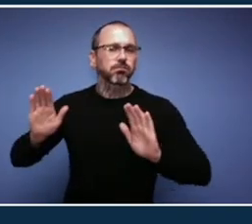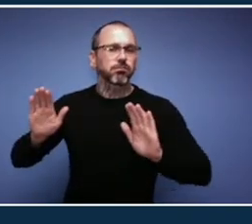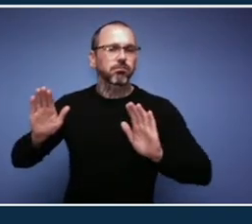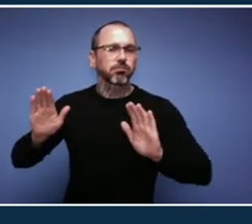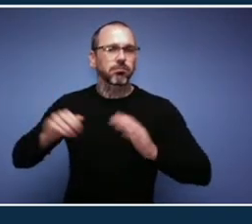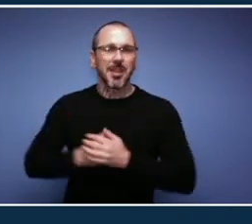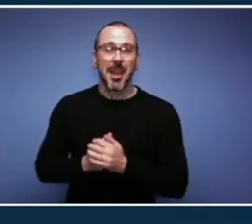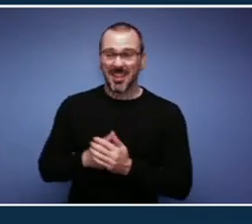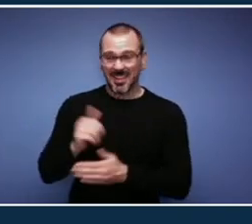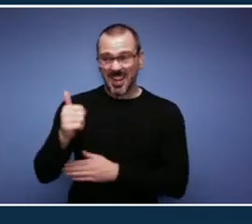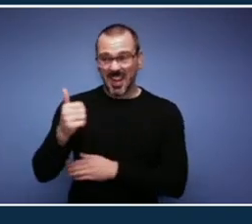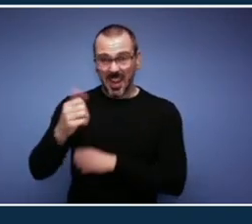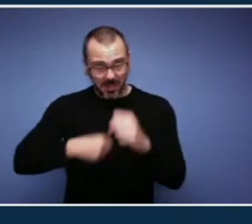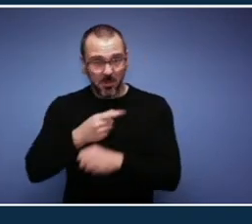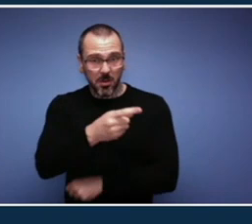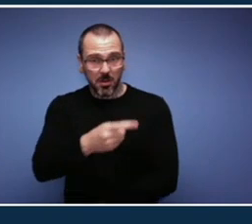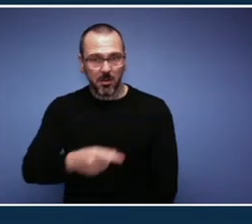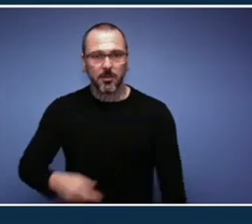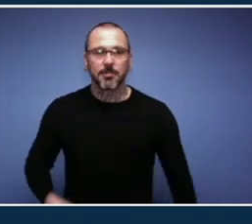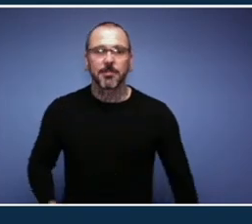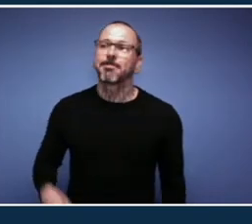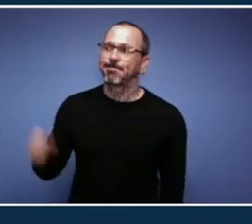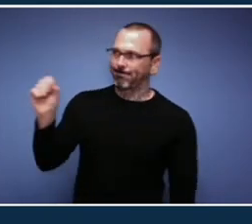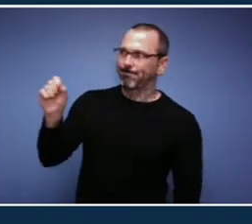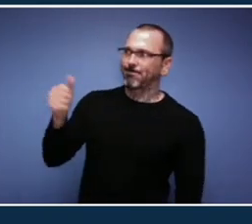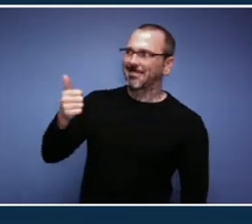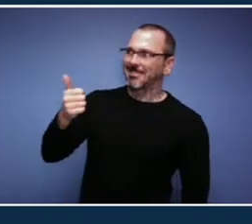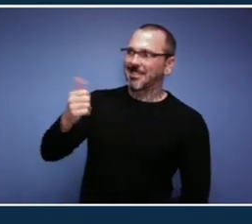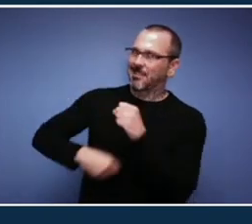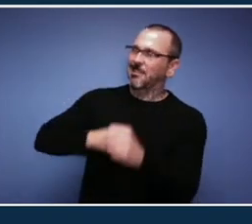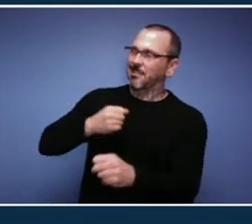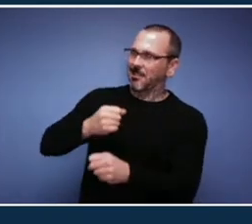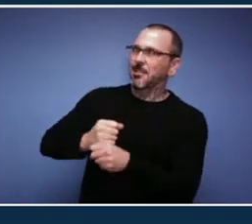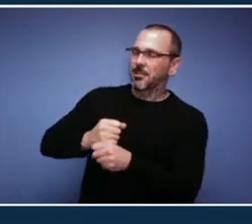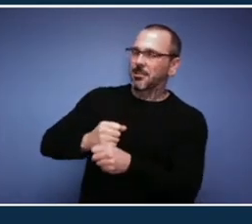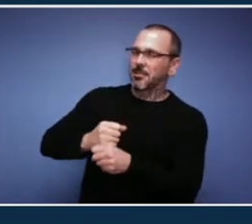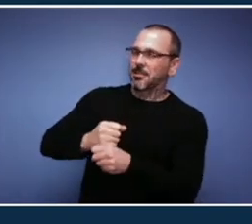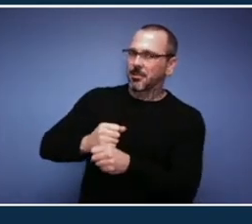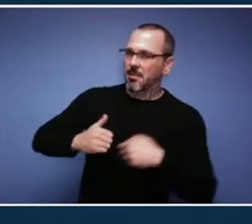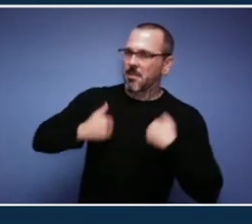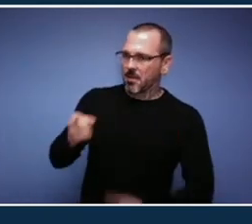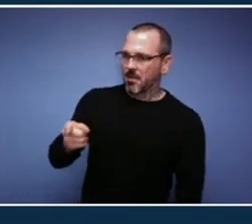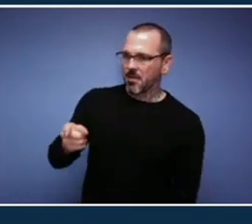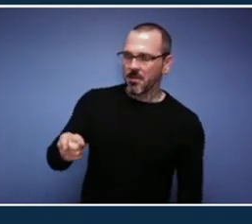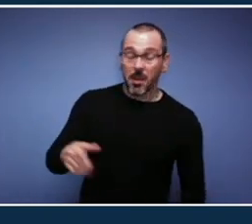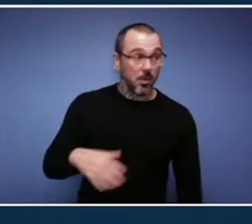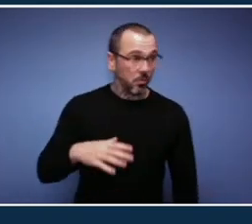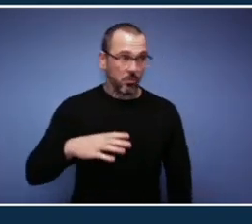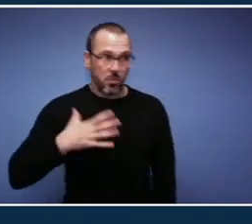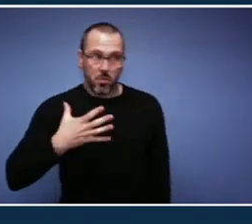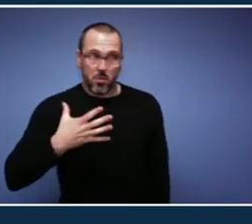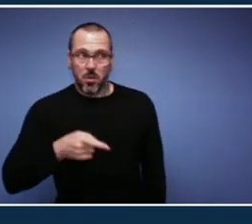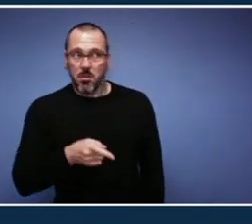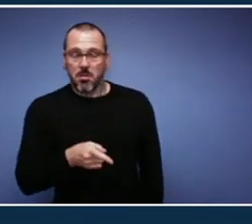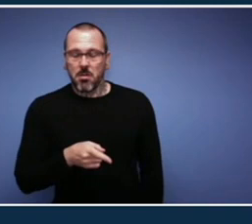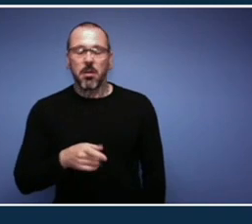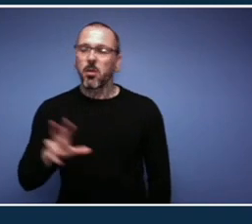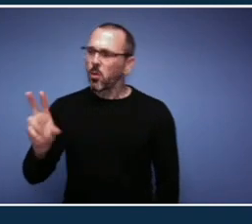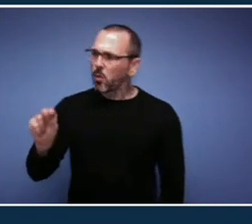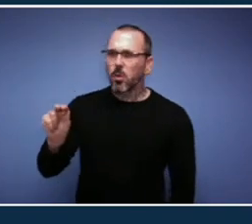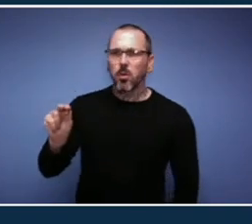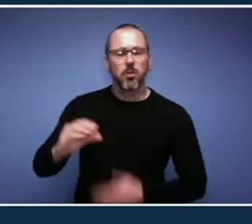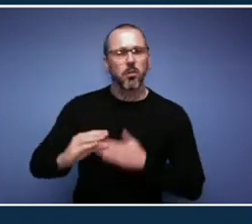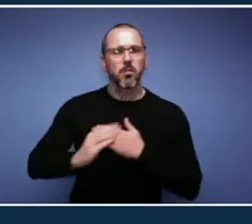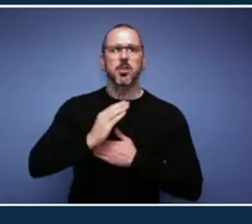10 I years? spent a decade, a little over 10 years. In a place where you didn't want to be. No, I felt I had no choice. I knew it